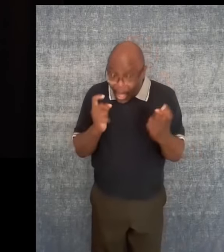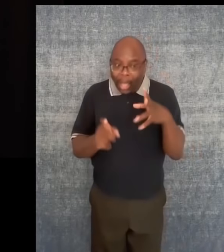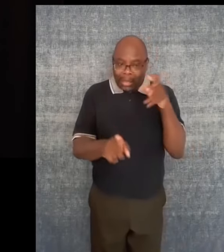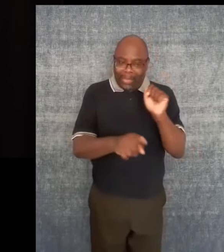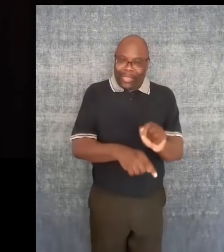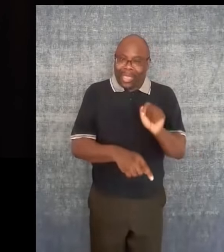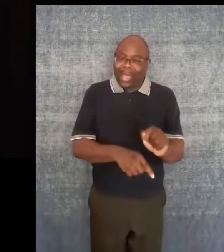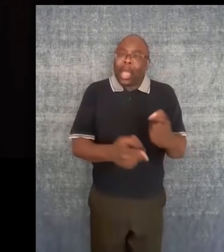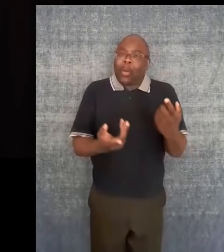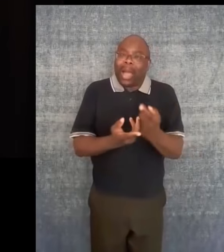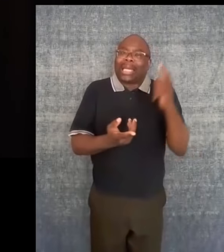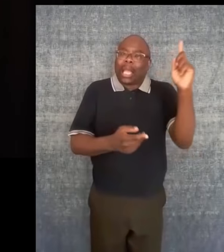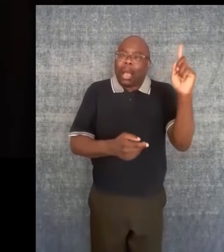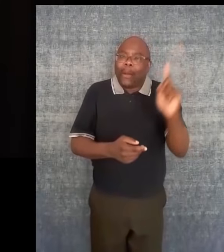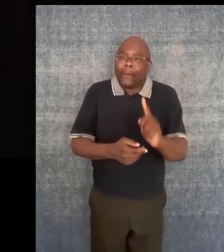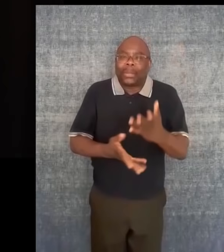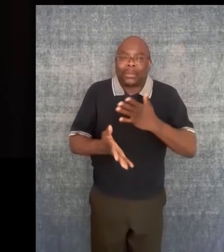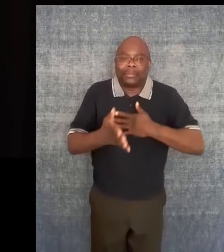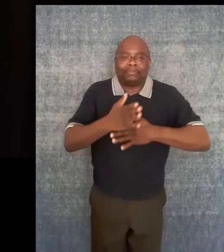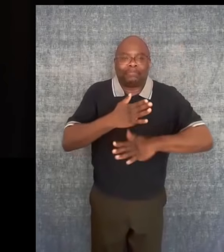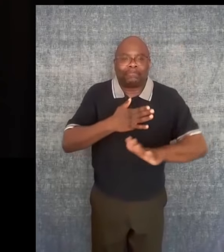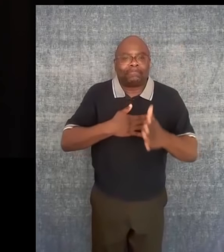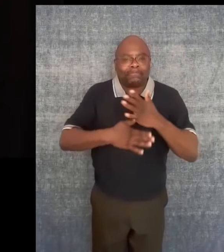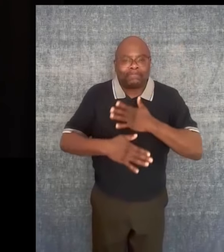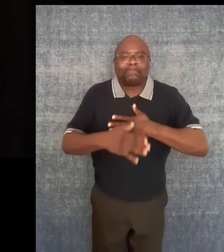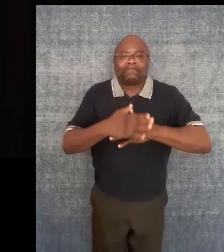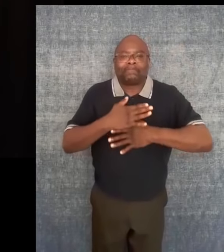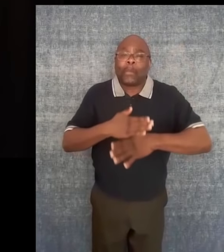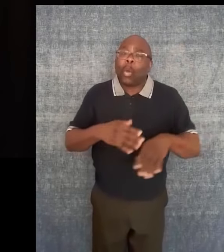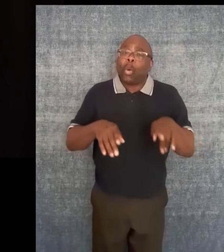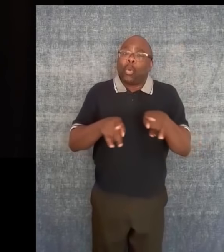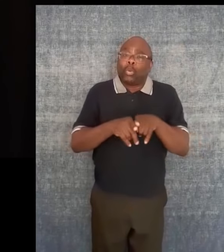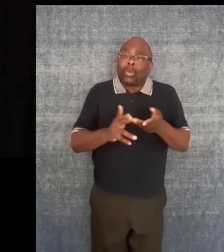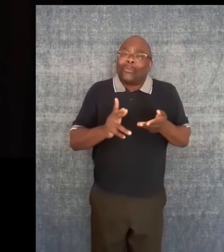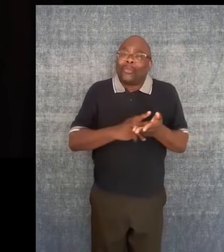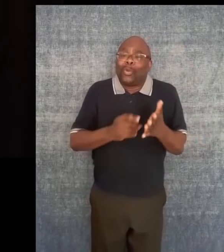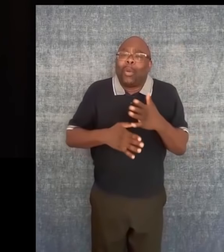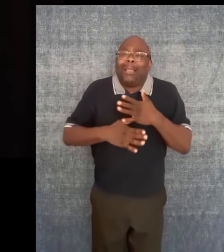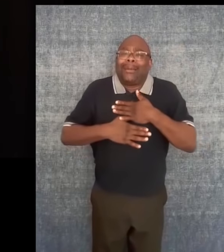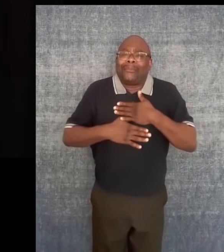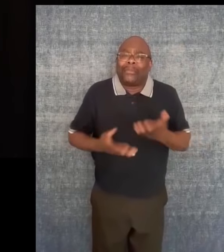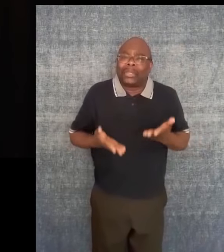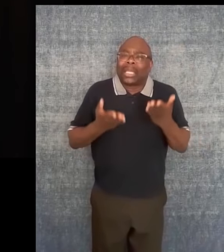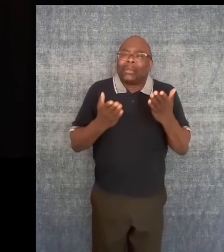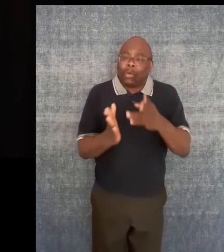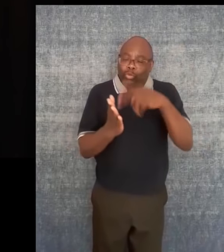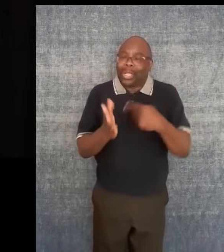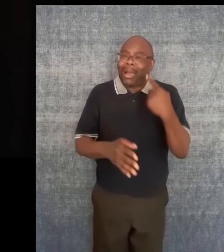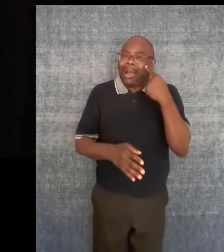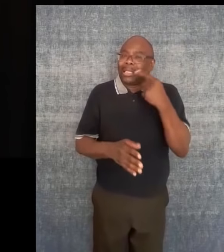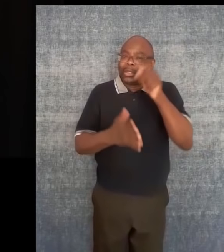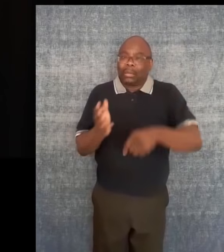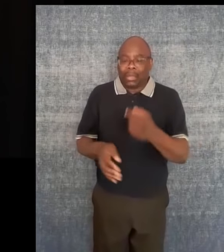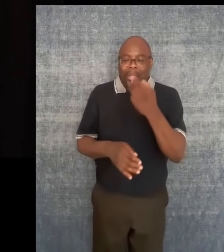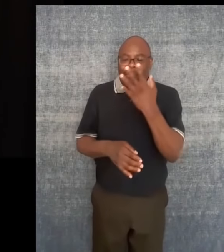because God comes in humility. And he comes in sacrificial love. Read this in Isaiah